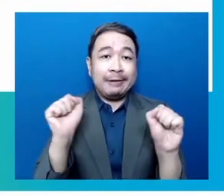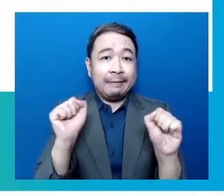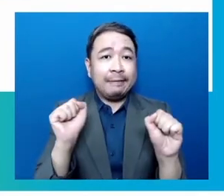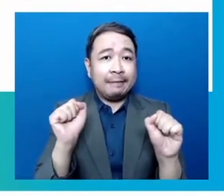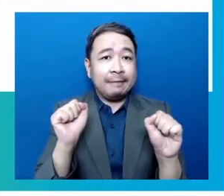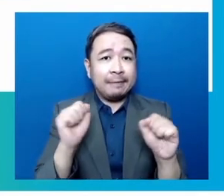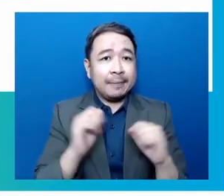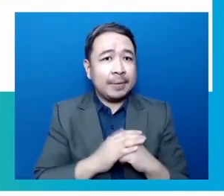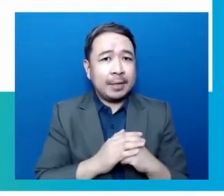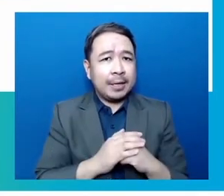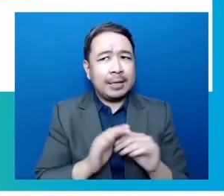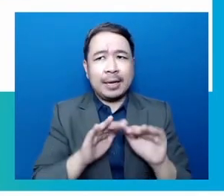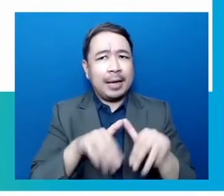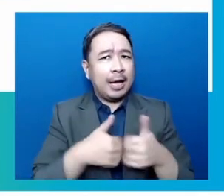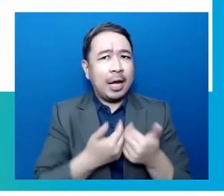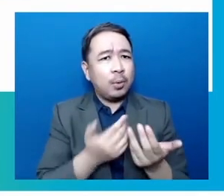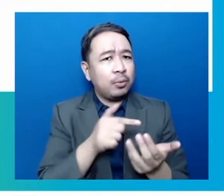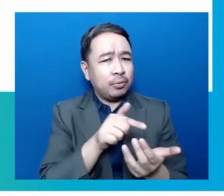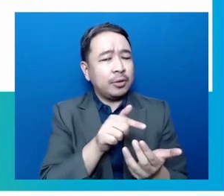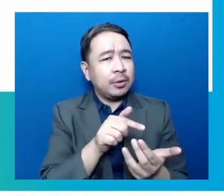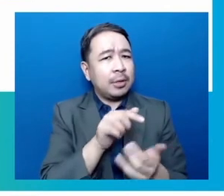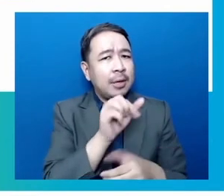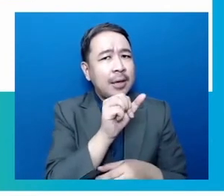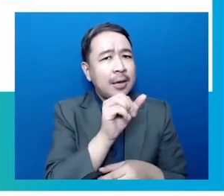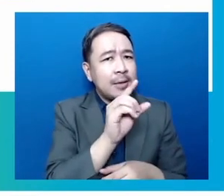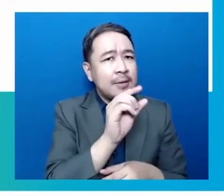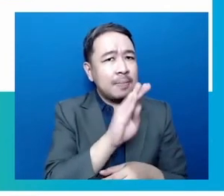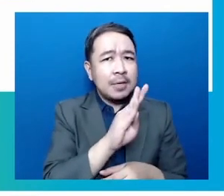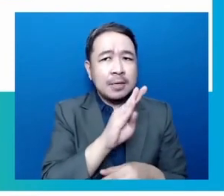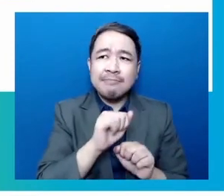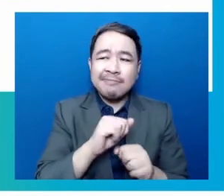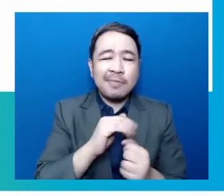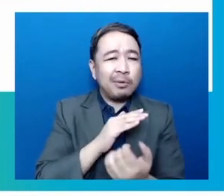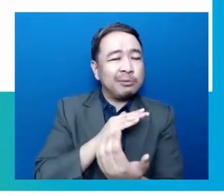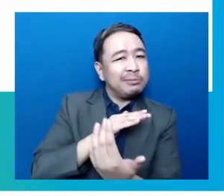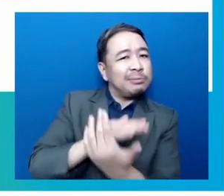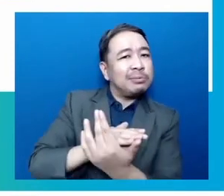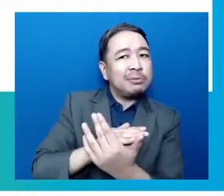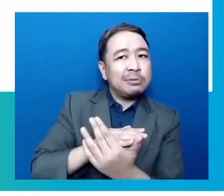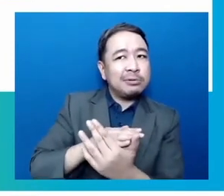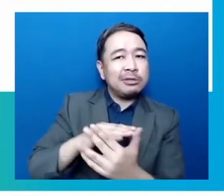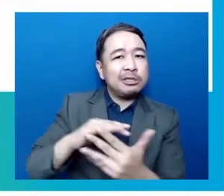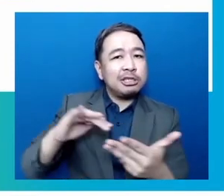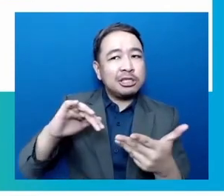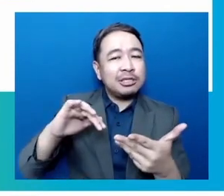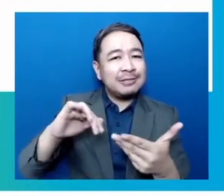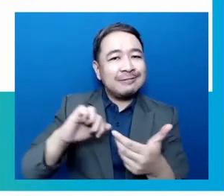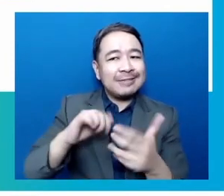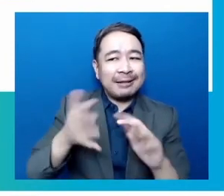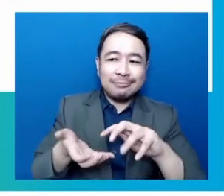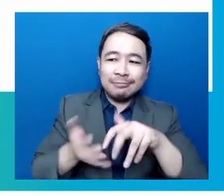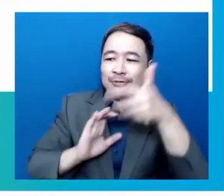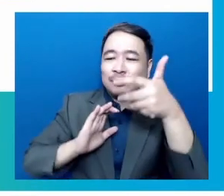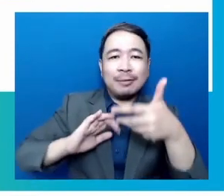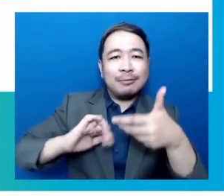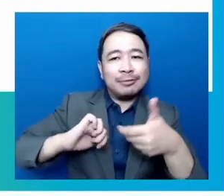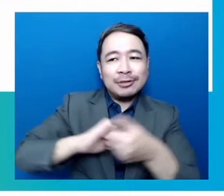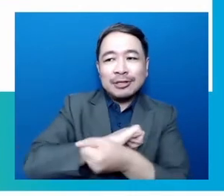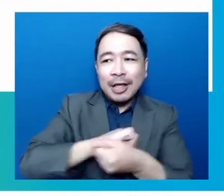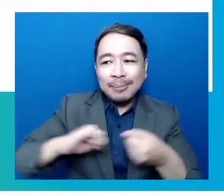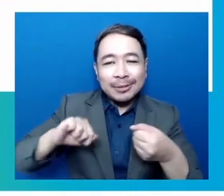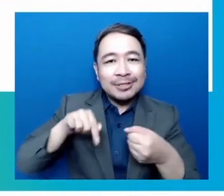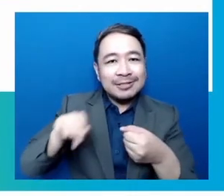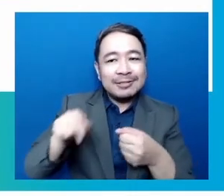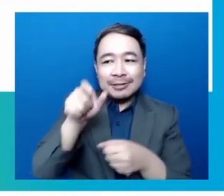prevent damages that that threaten people and actually do the opposite of